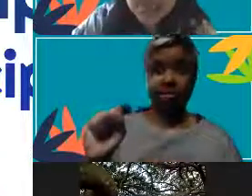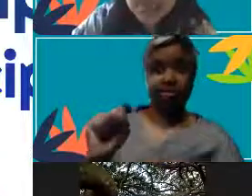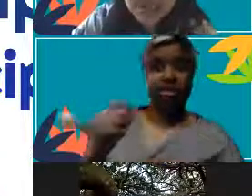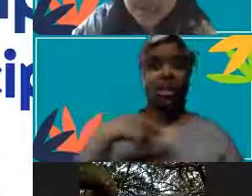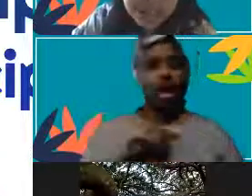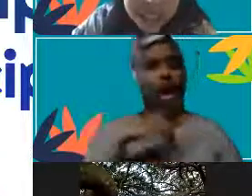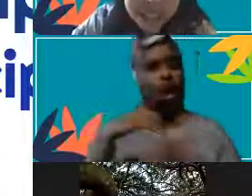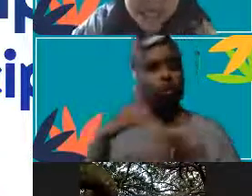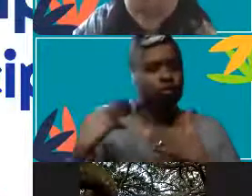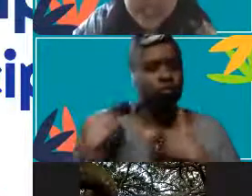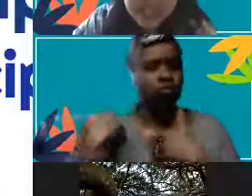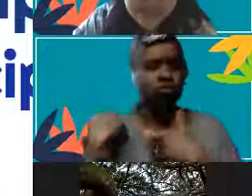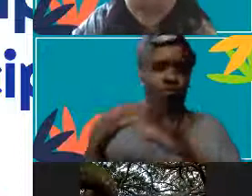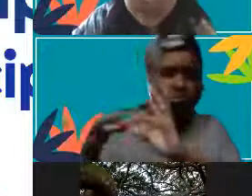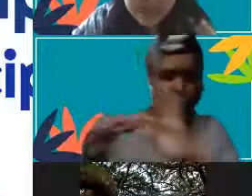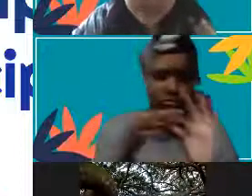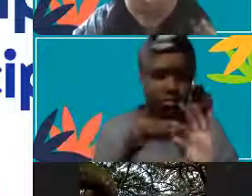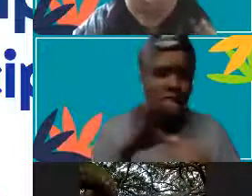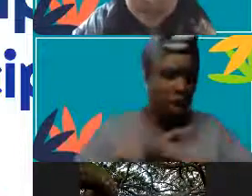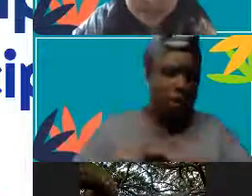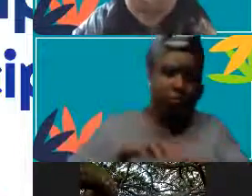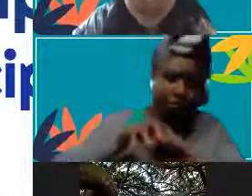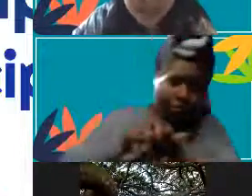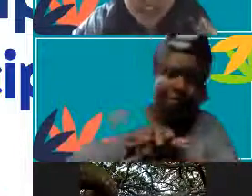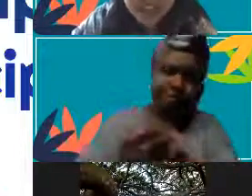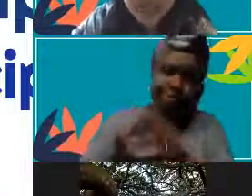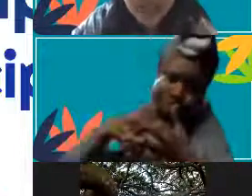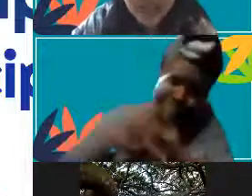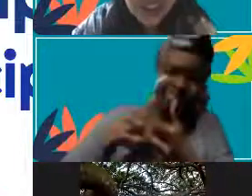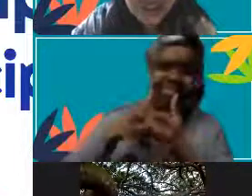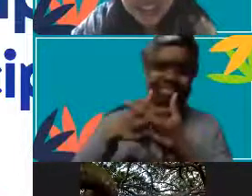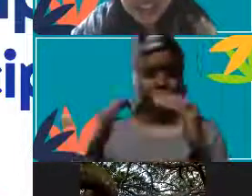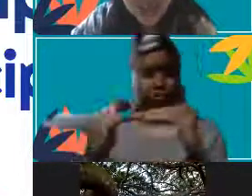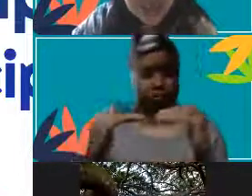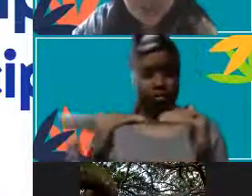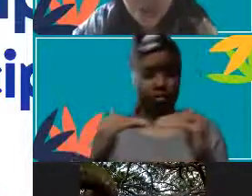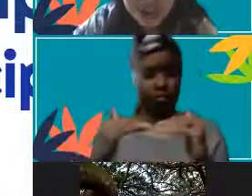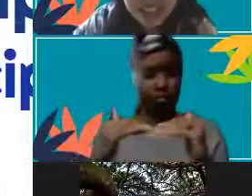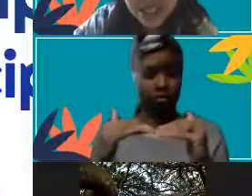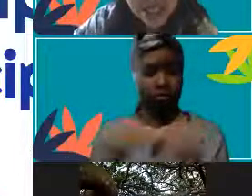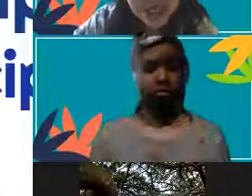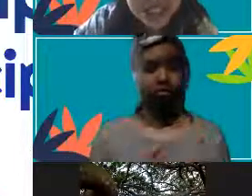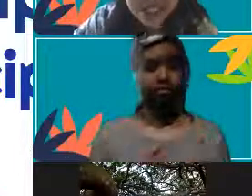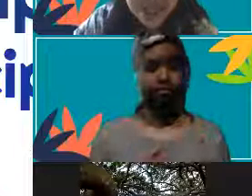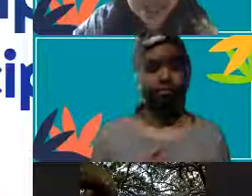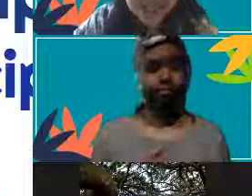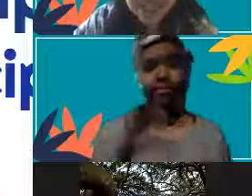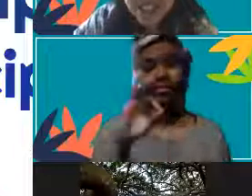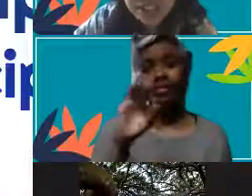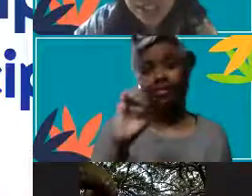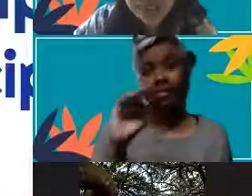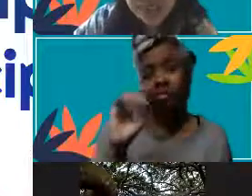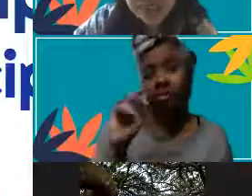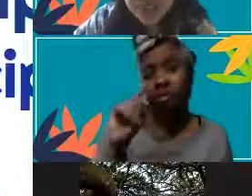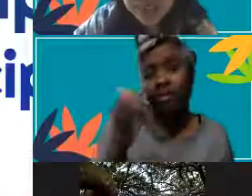is reparative and grounded in justice. So a feminist economy requires undoing centuries of